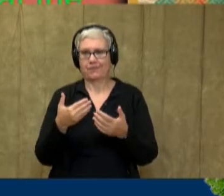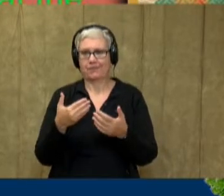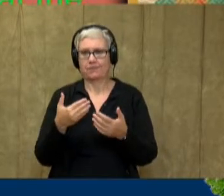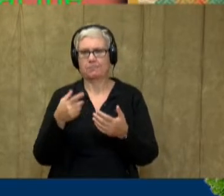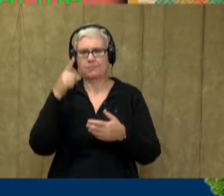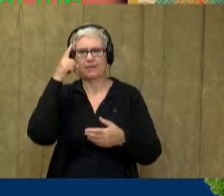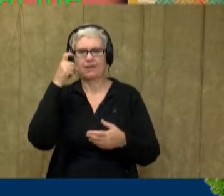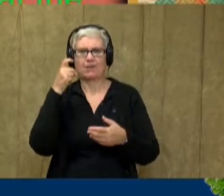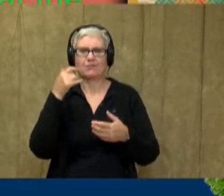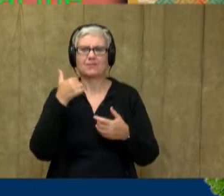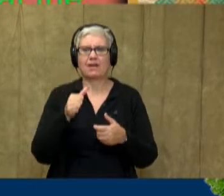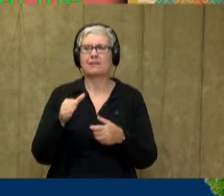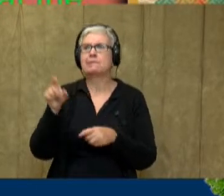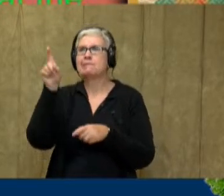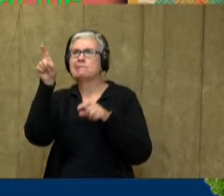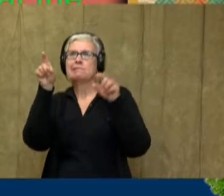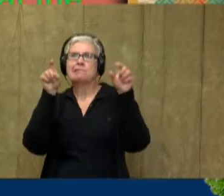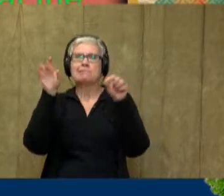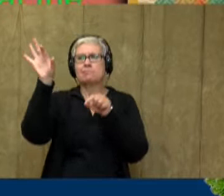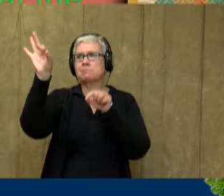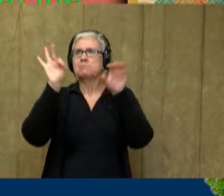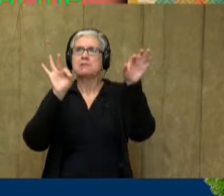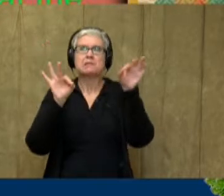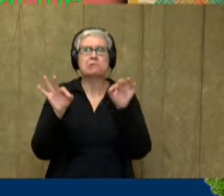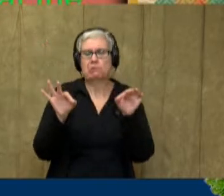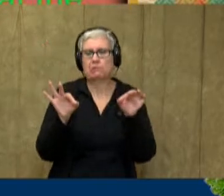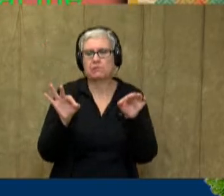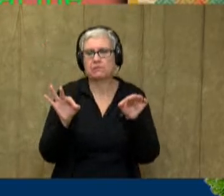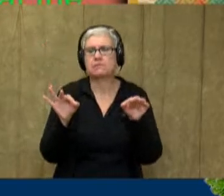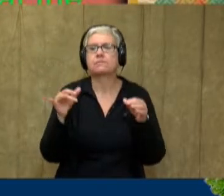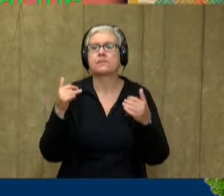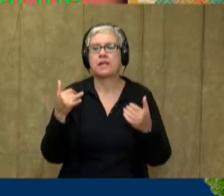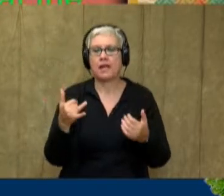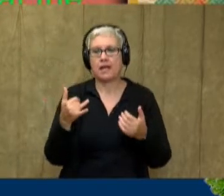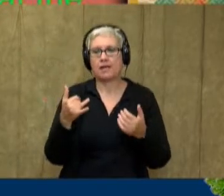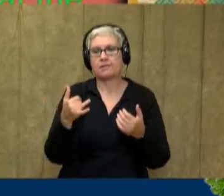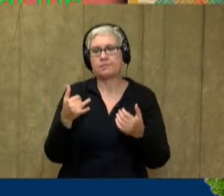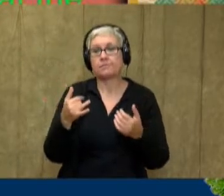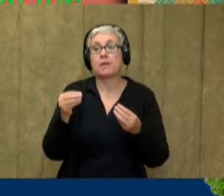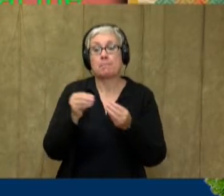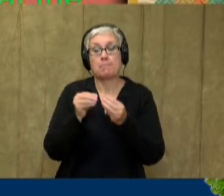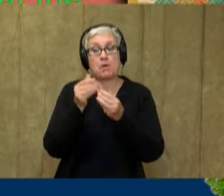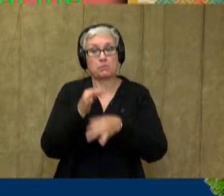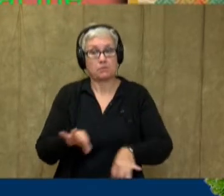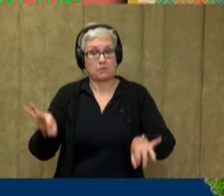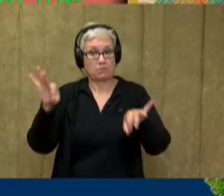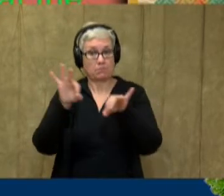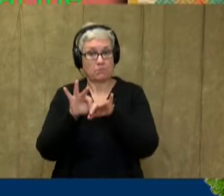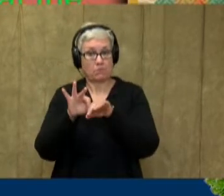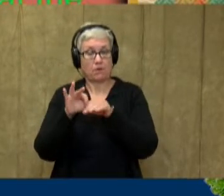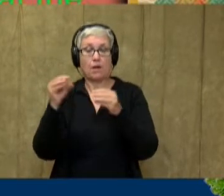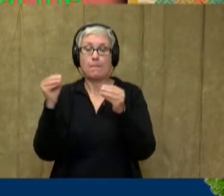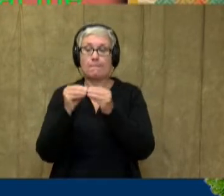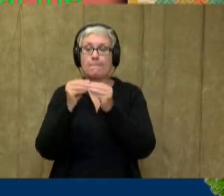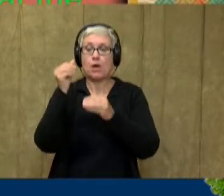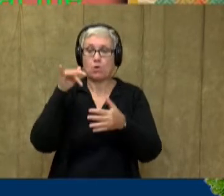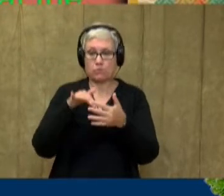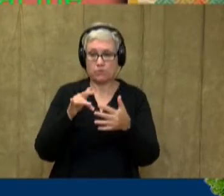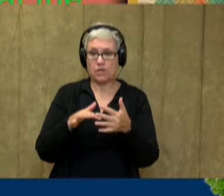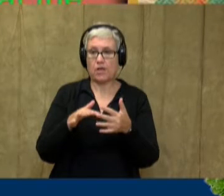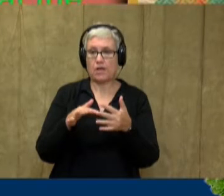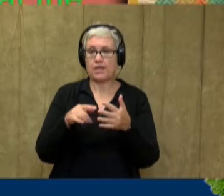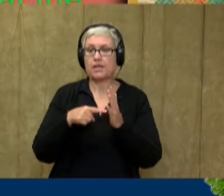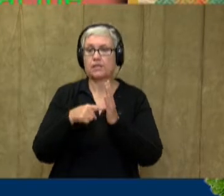they are often unhappy with their final choices. Most important, some studies show that school uniforms